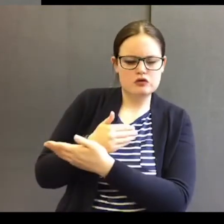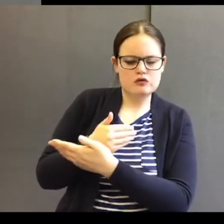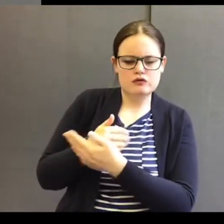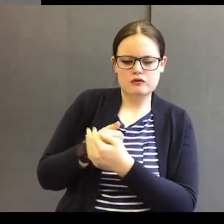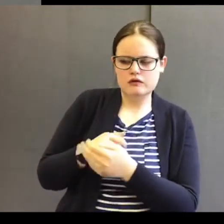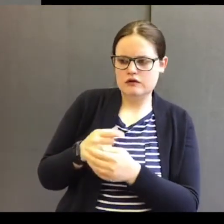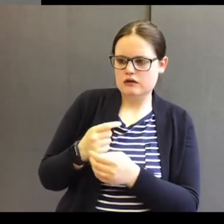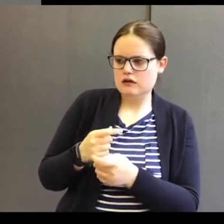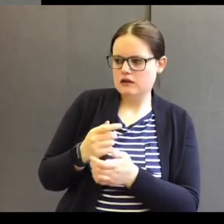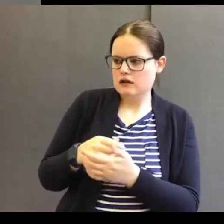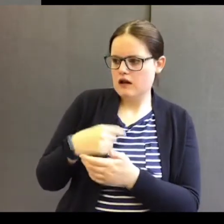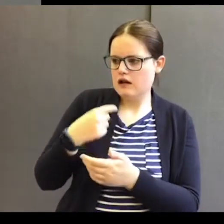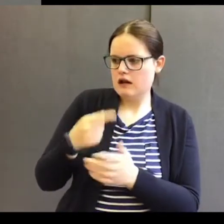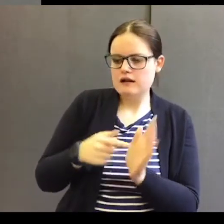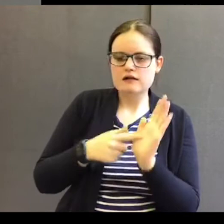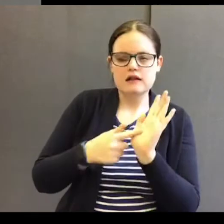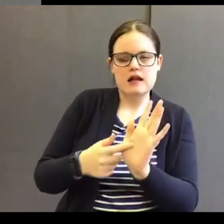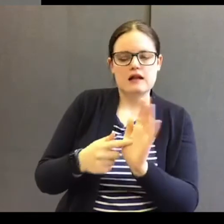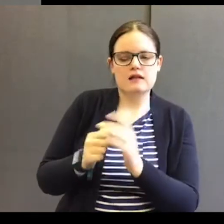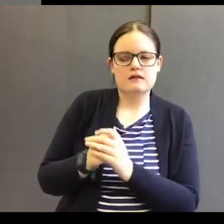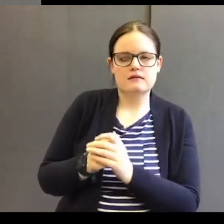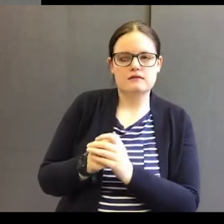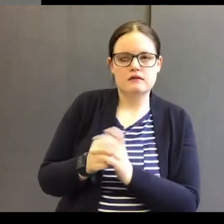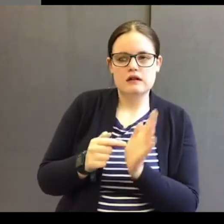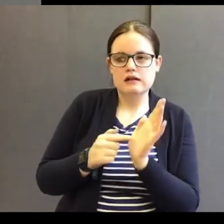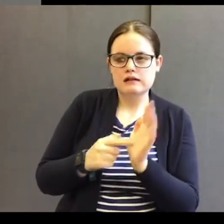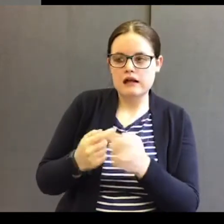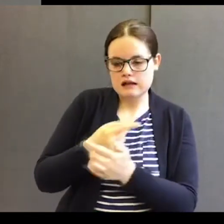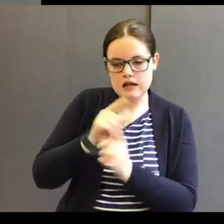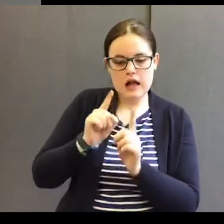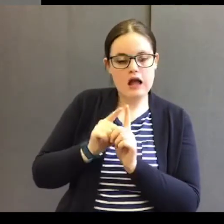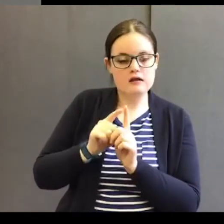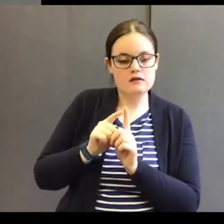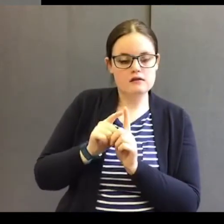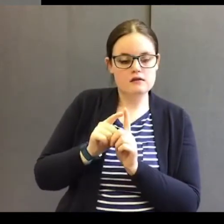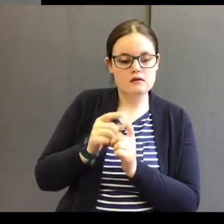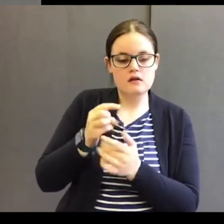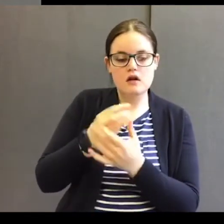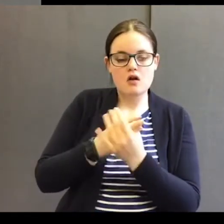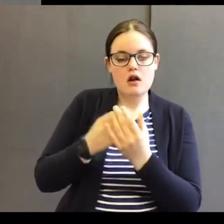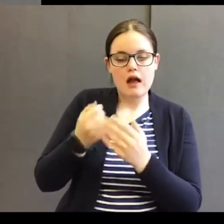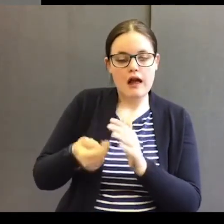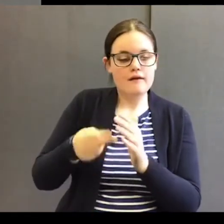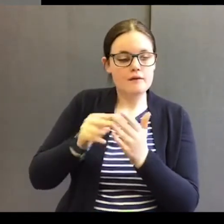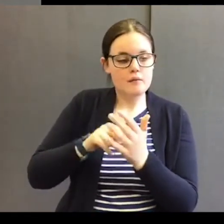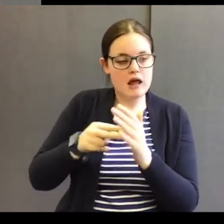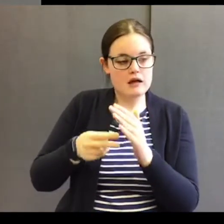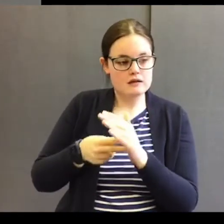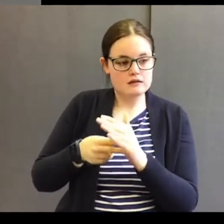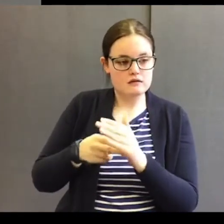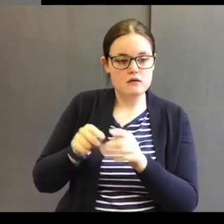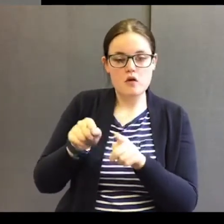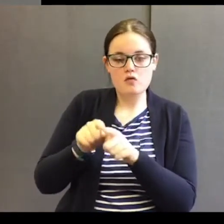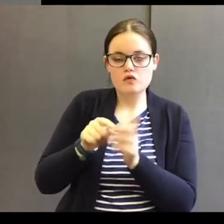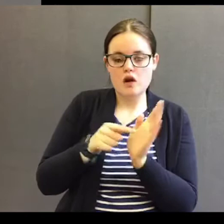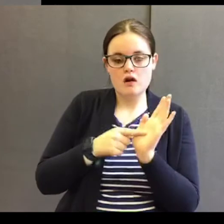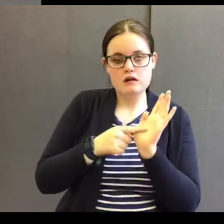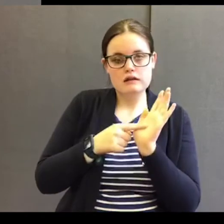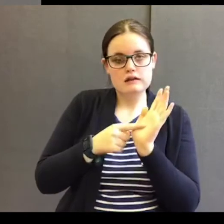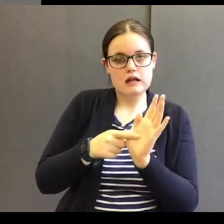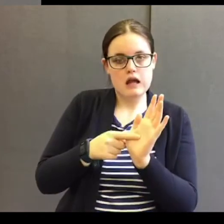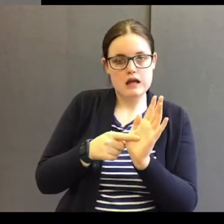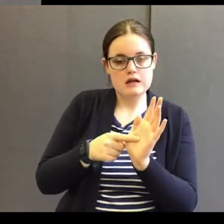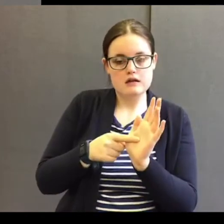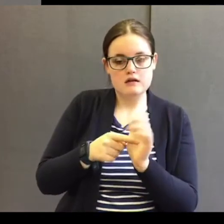delivery itself is another sign. It's a sign to us that God had a plan, and it